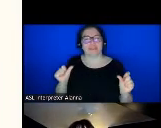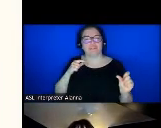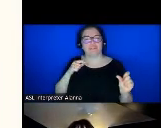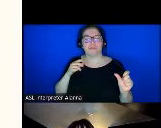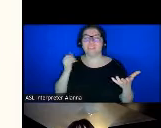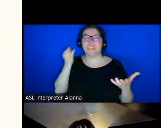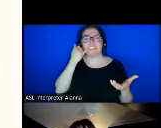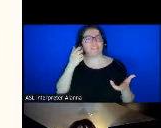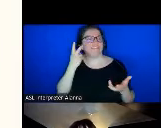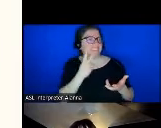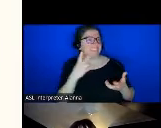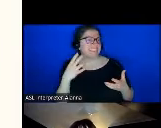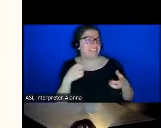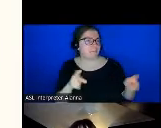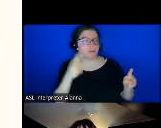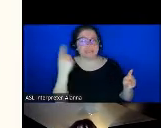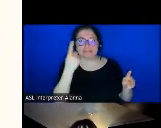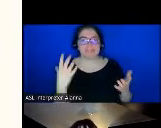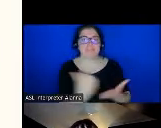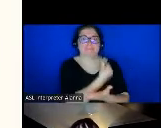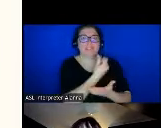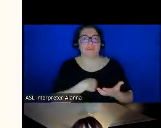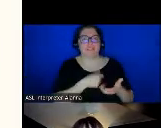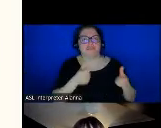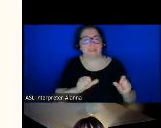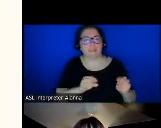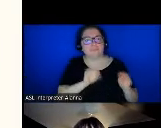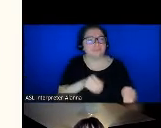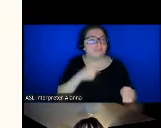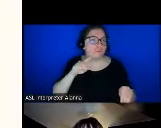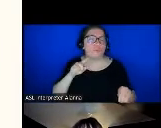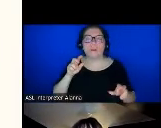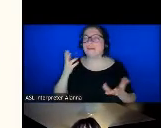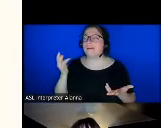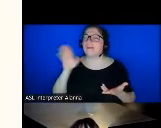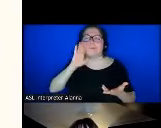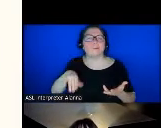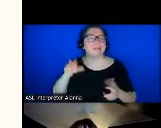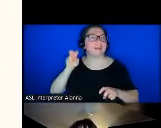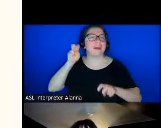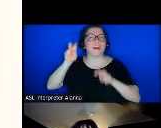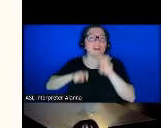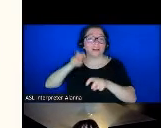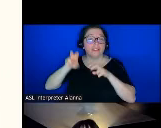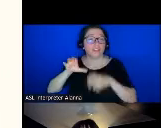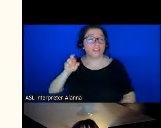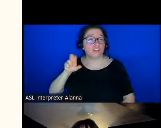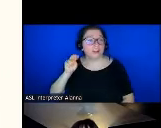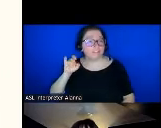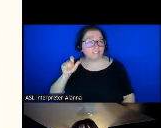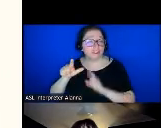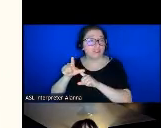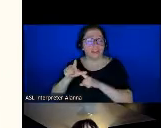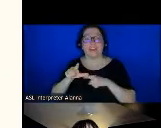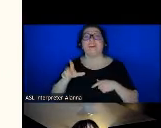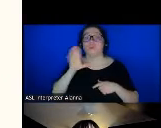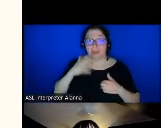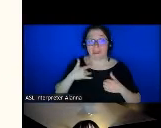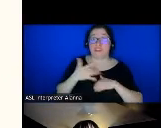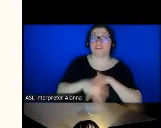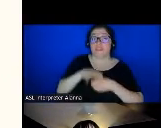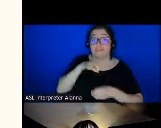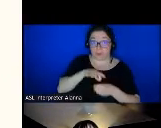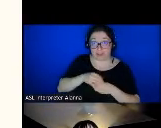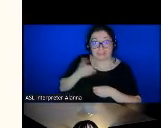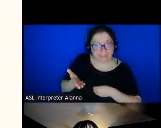and have polling places um where we have a carnival when we were in non-covid time so we would have early voting at the carnival and just